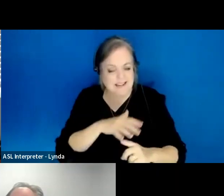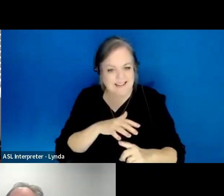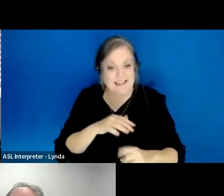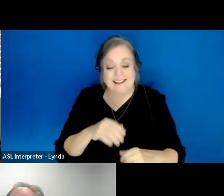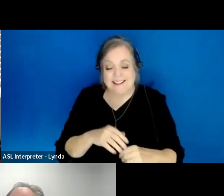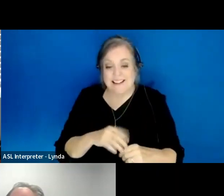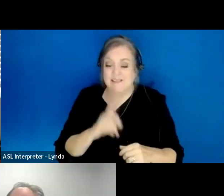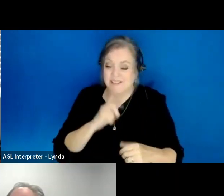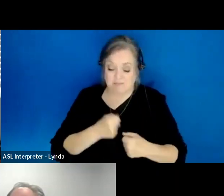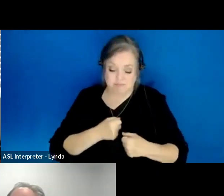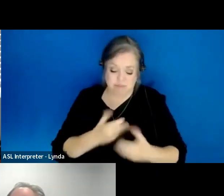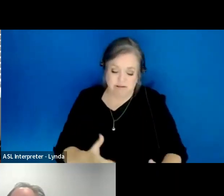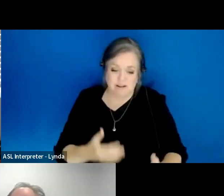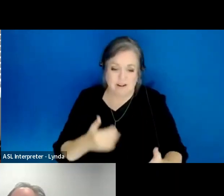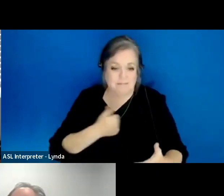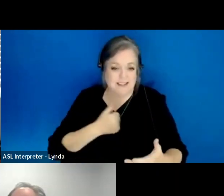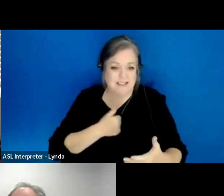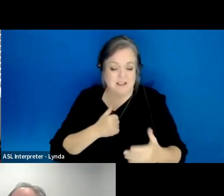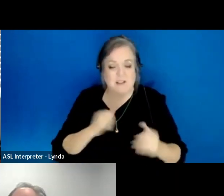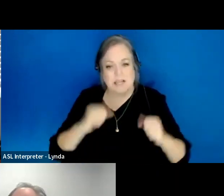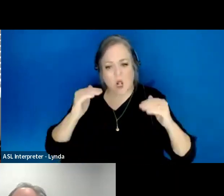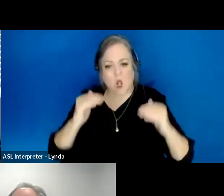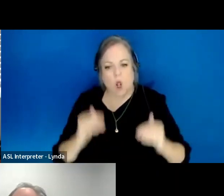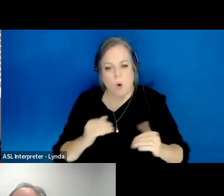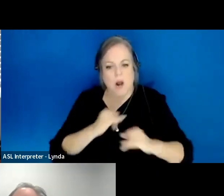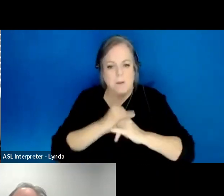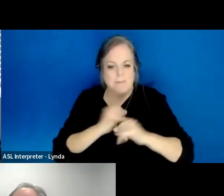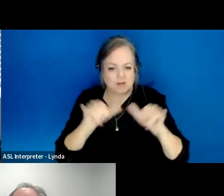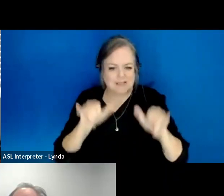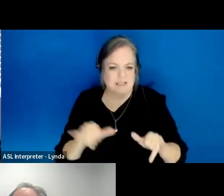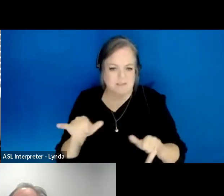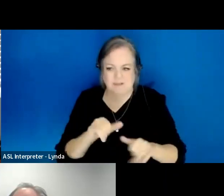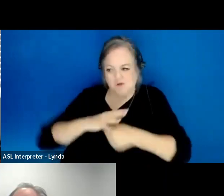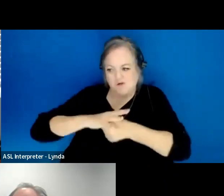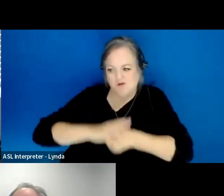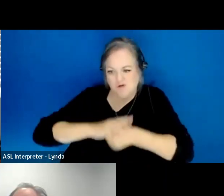getting burnt out myself, and I know that can kind of lower our immune systems as well, like stress and